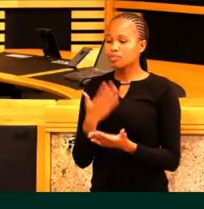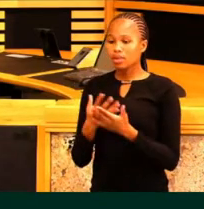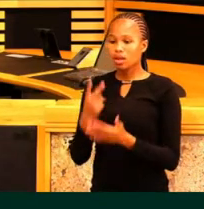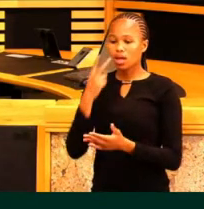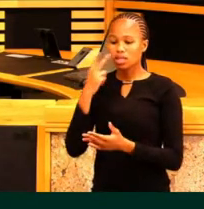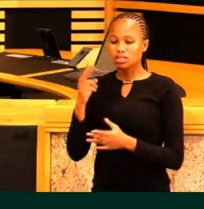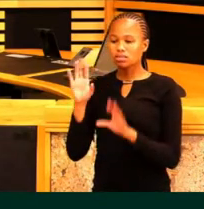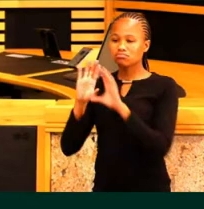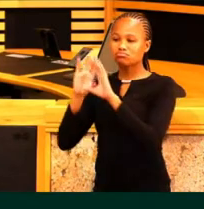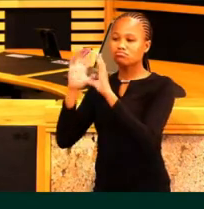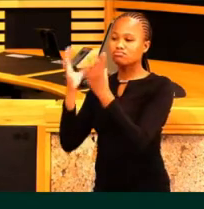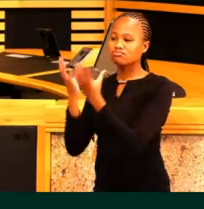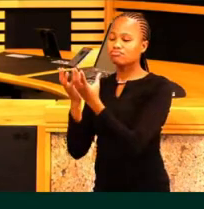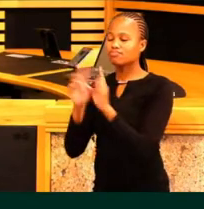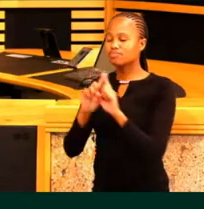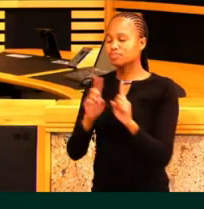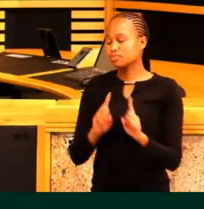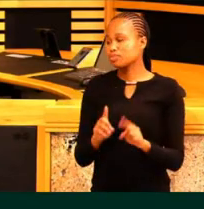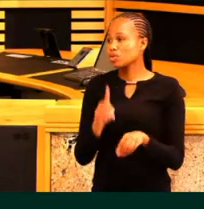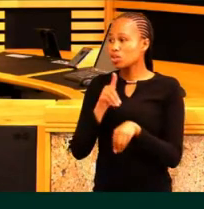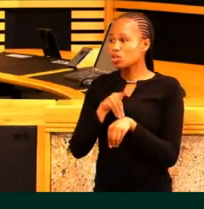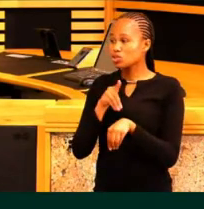doctors beer